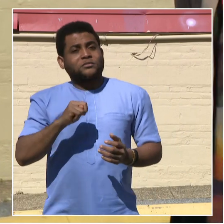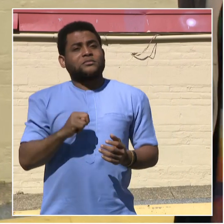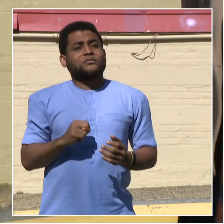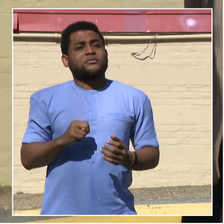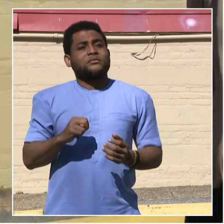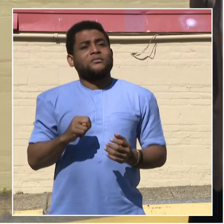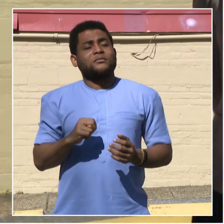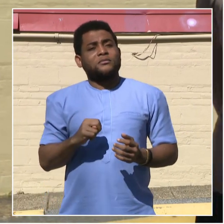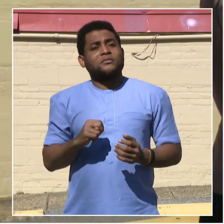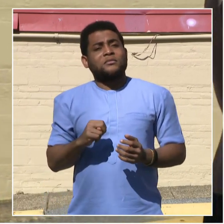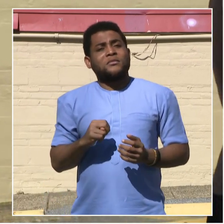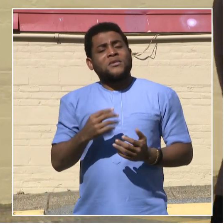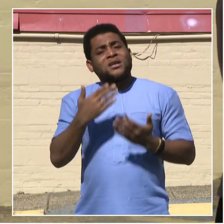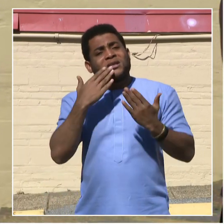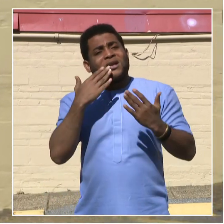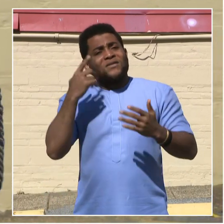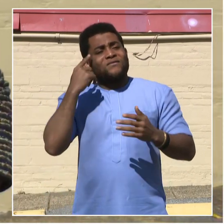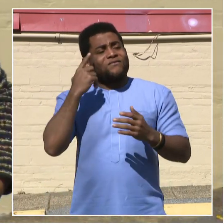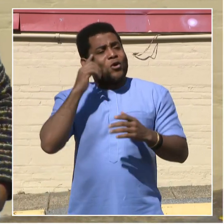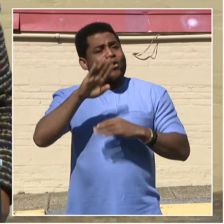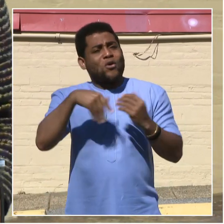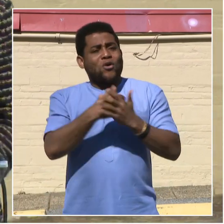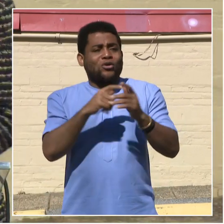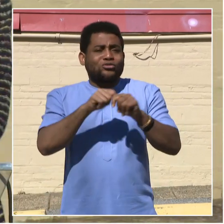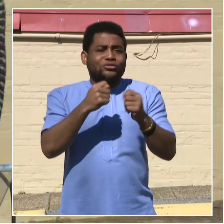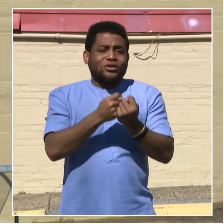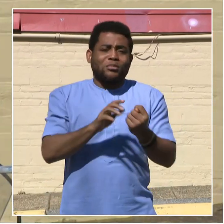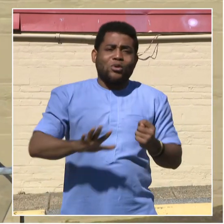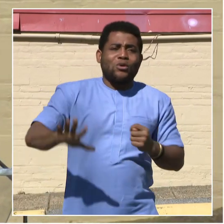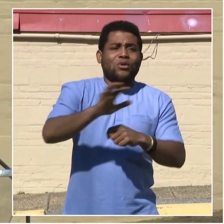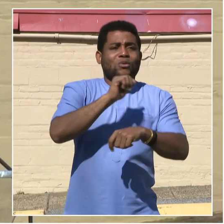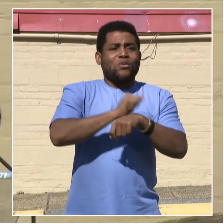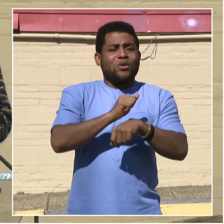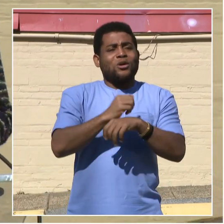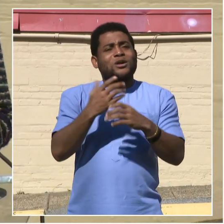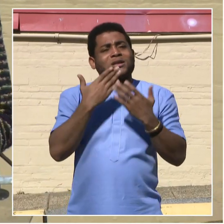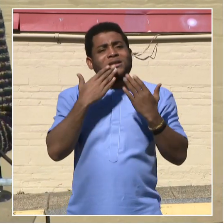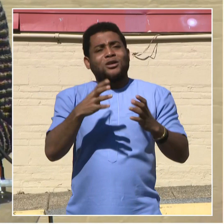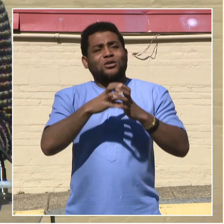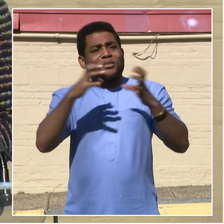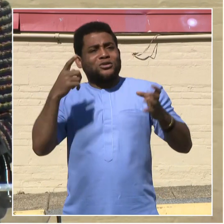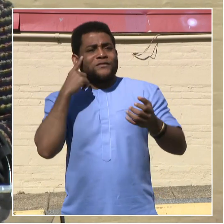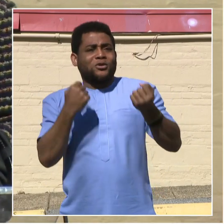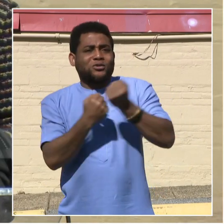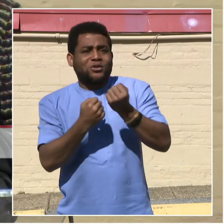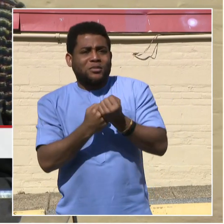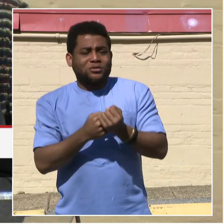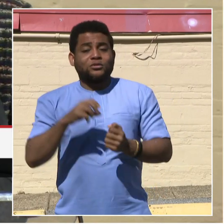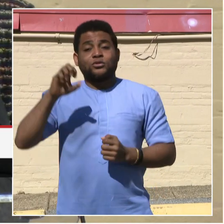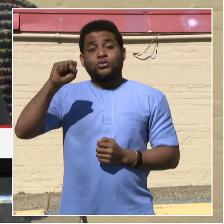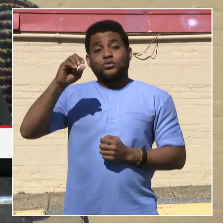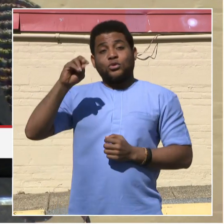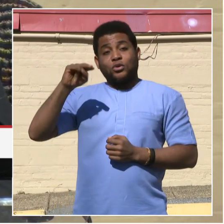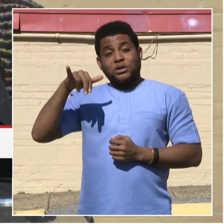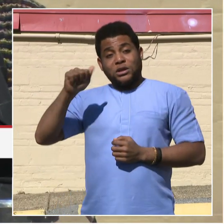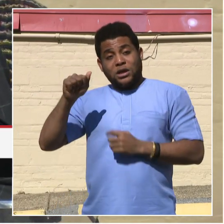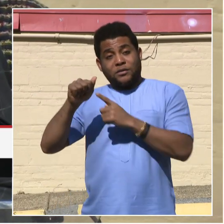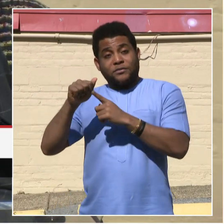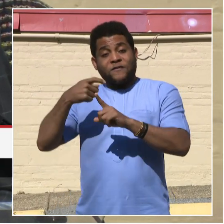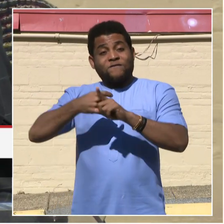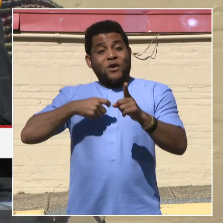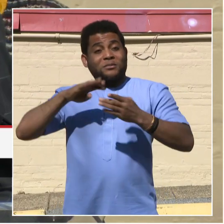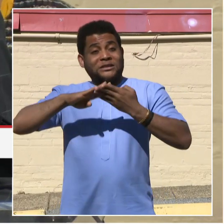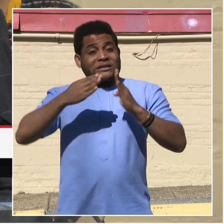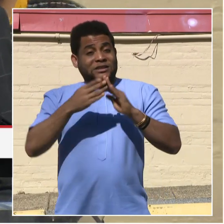Director Whitfield and her team for their support. I want to thank Sonia Wells at City First Enterprise for their efforts to partner with the district